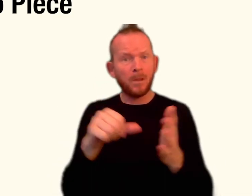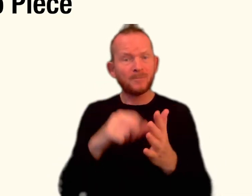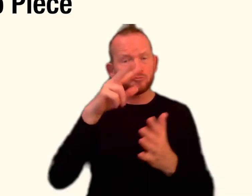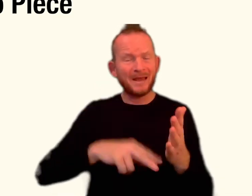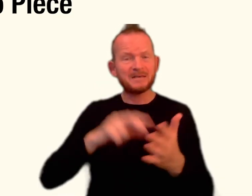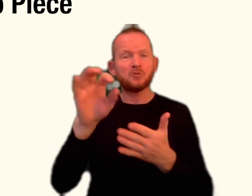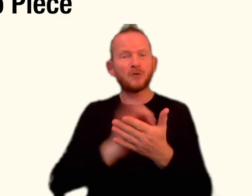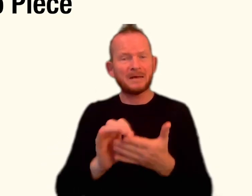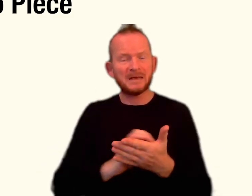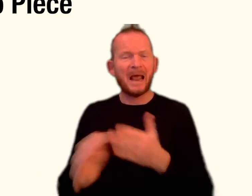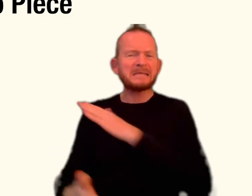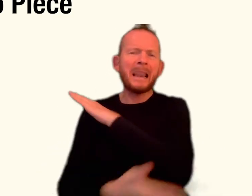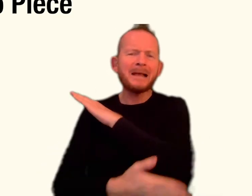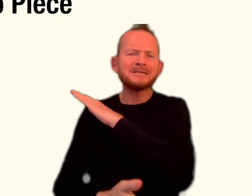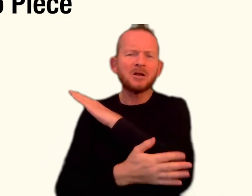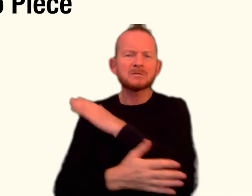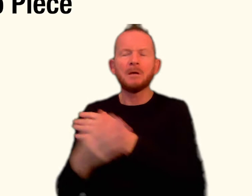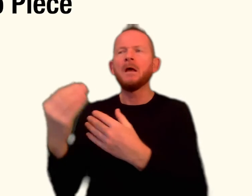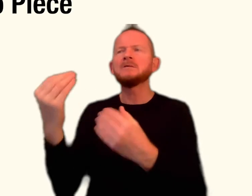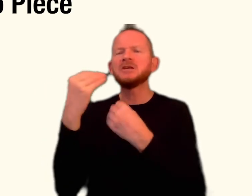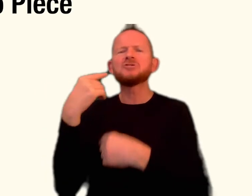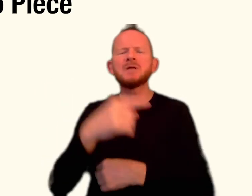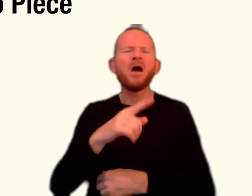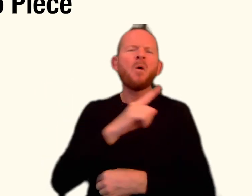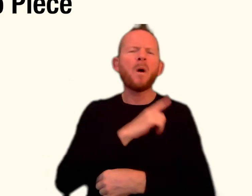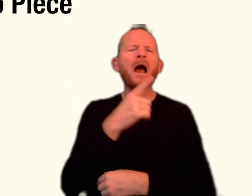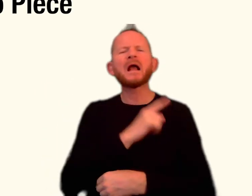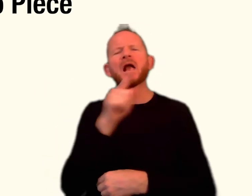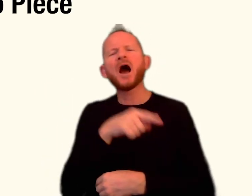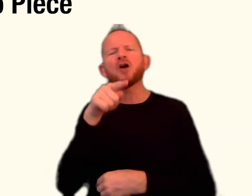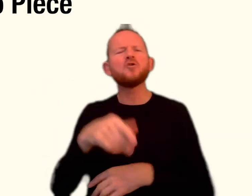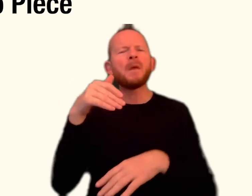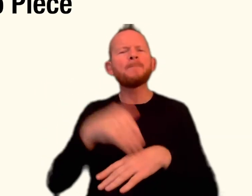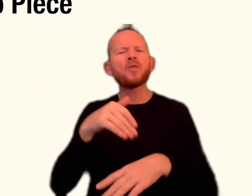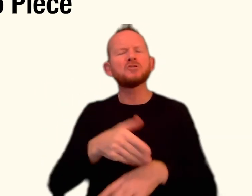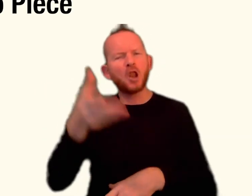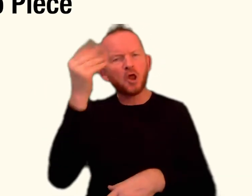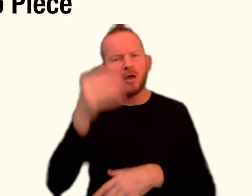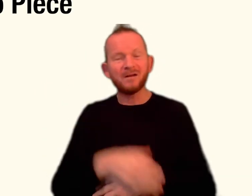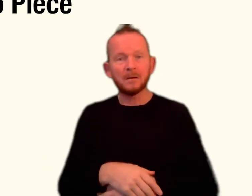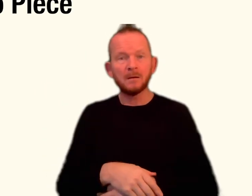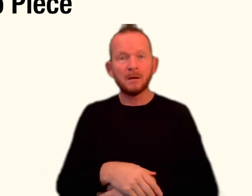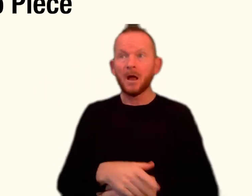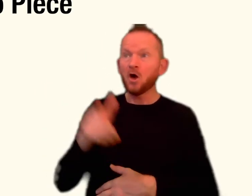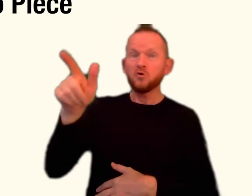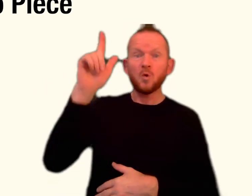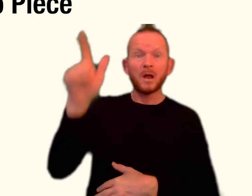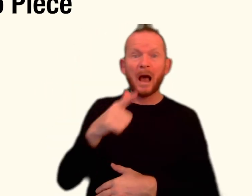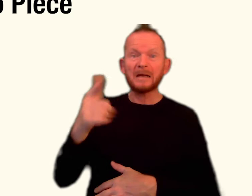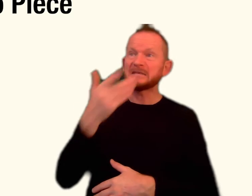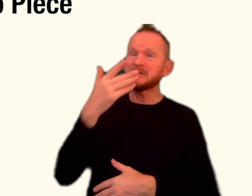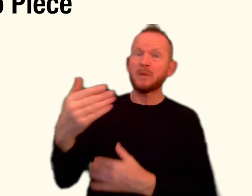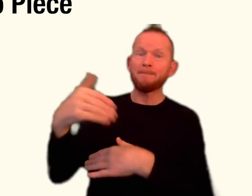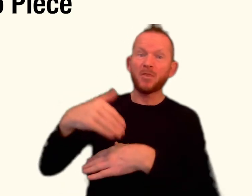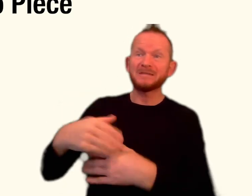just laziness. And teachers have a habit of saying, why can't you be bothered to learn? Well, you can't seem to be bothered to